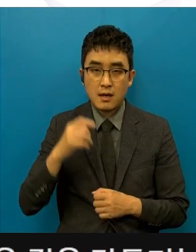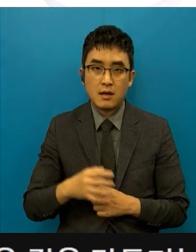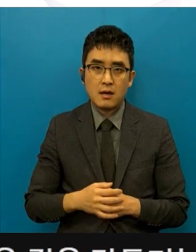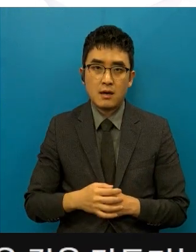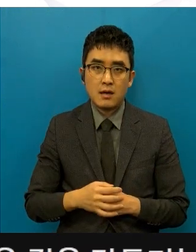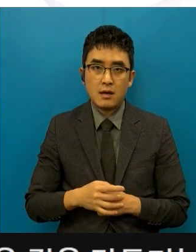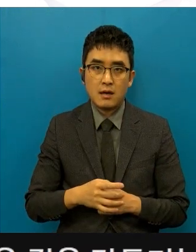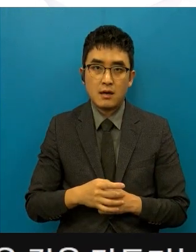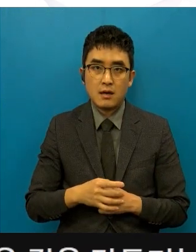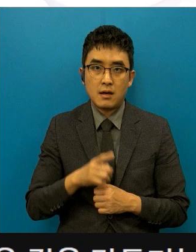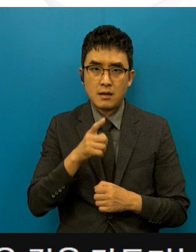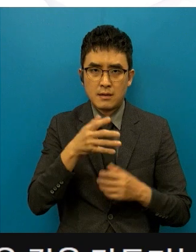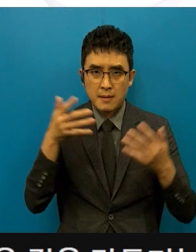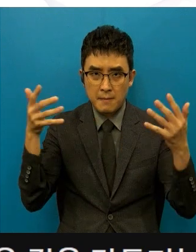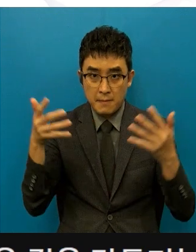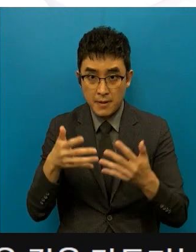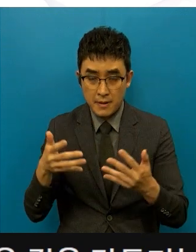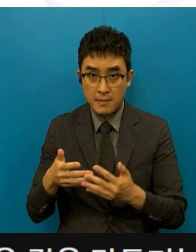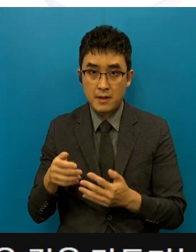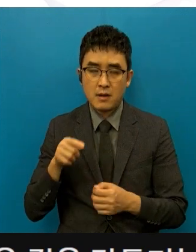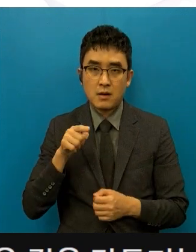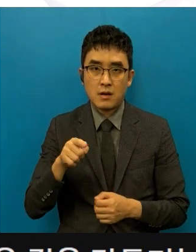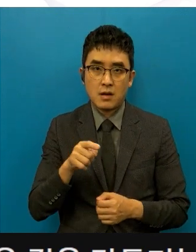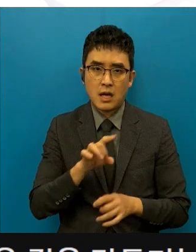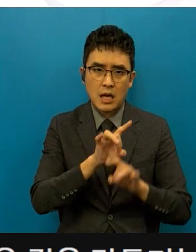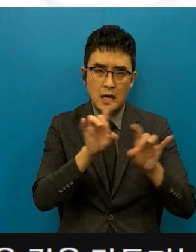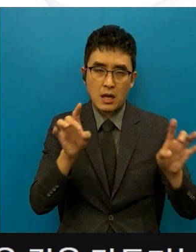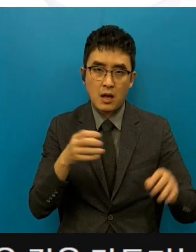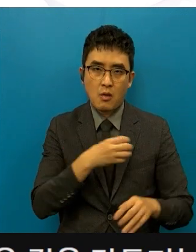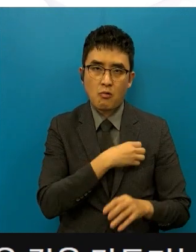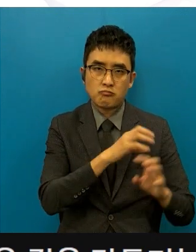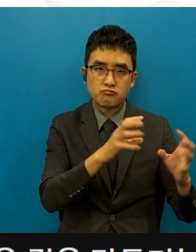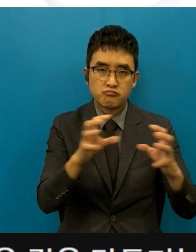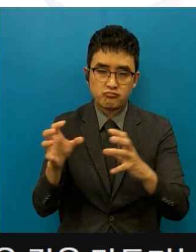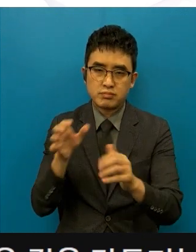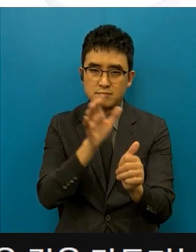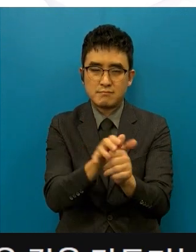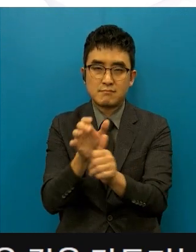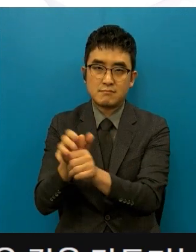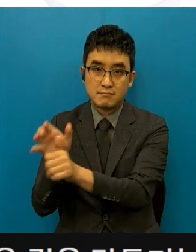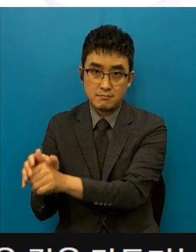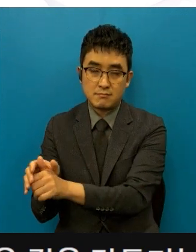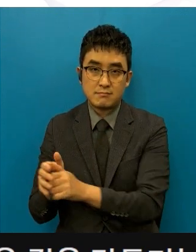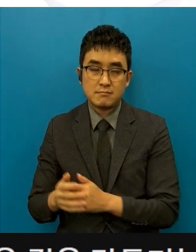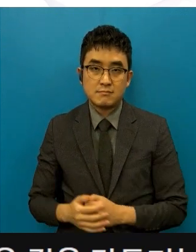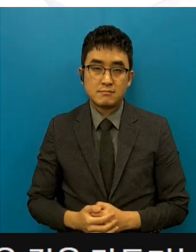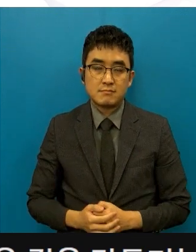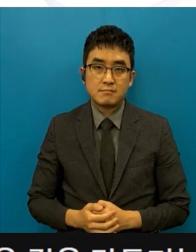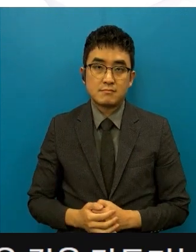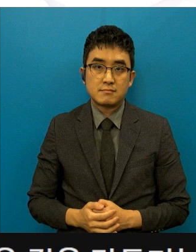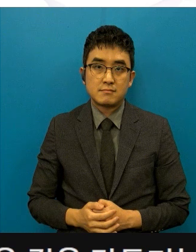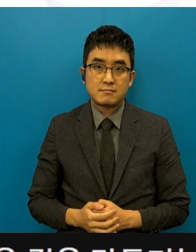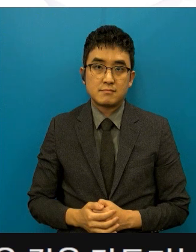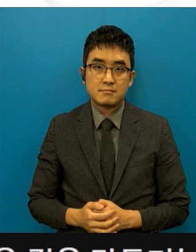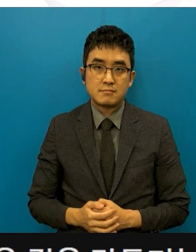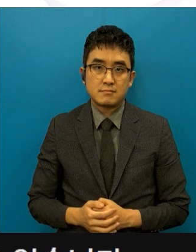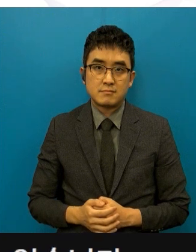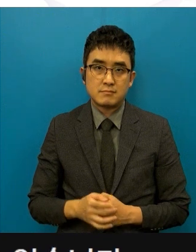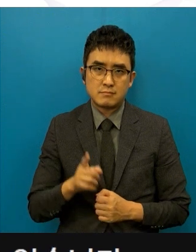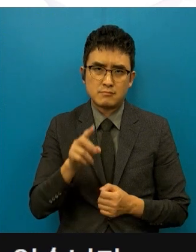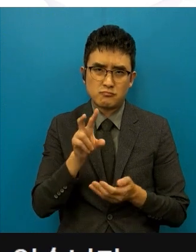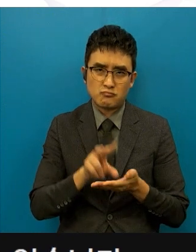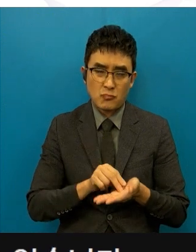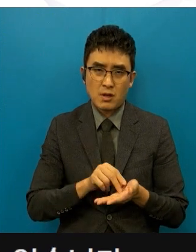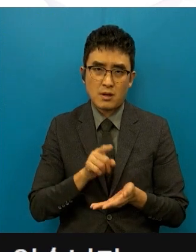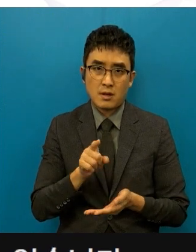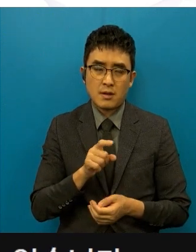highly sensitive ethical concerns, and when there is no consensus among the member states. The court gives